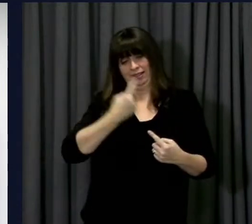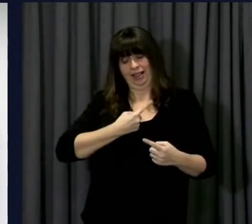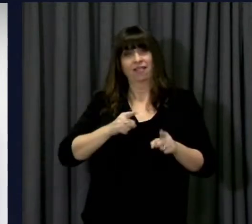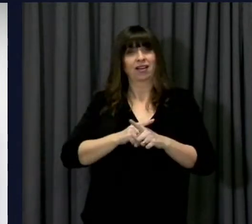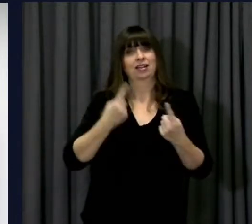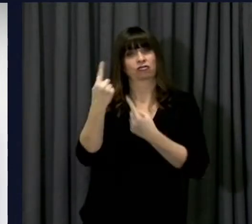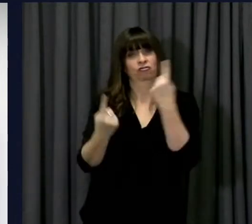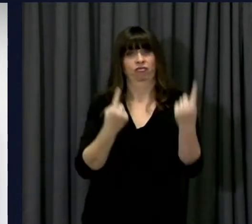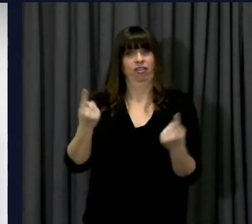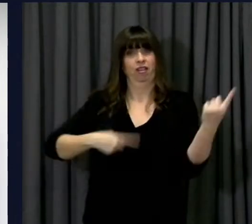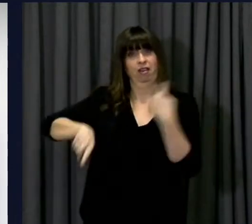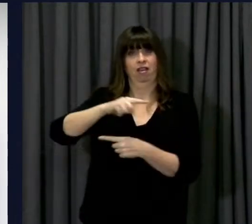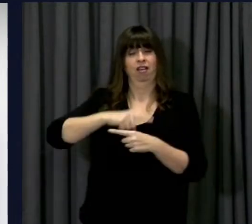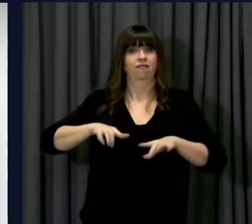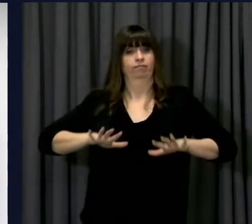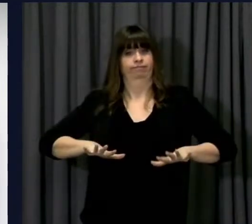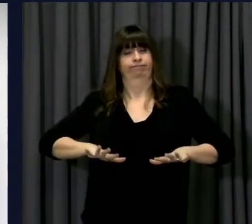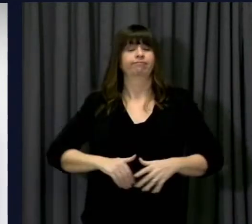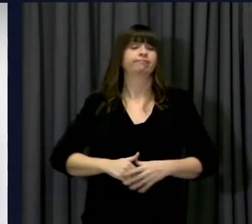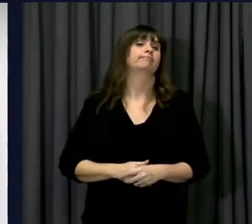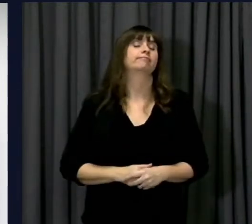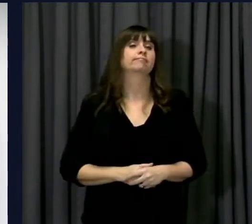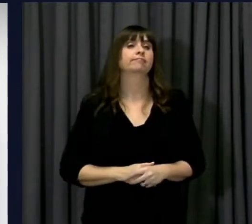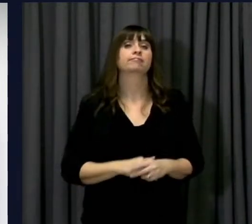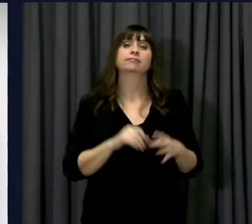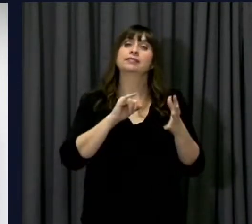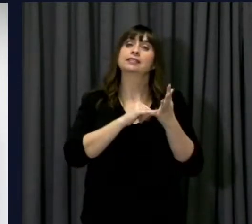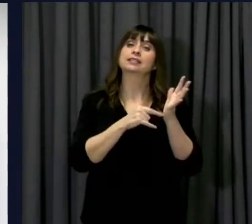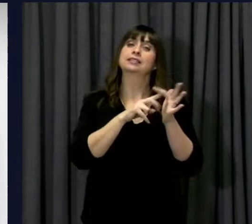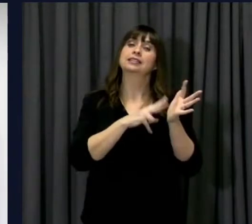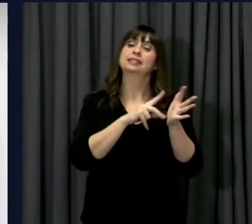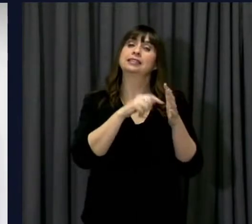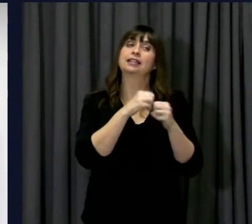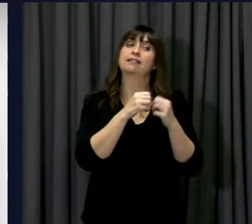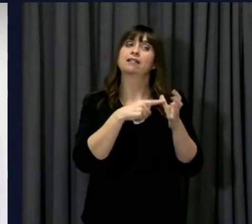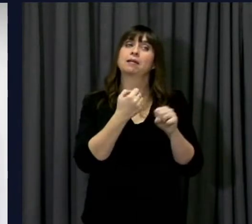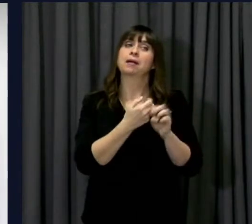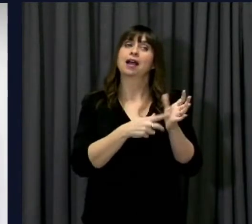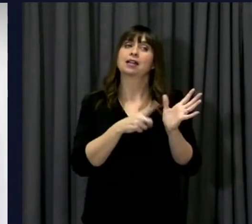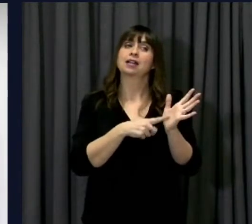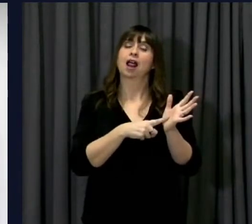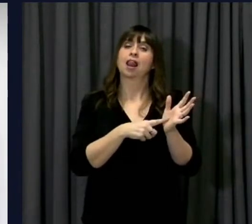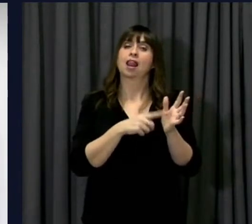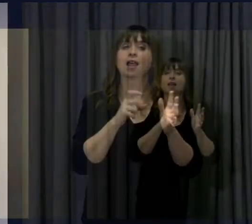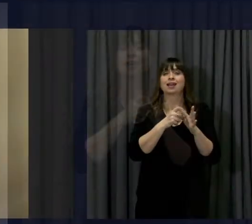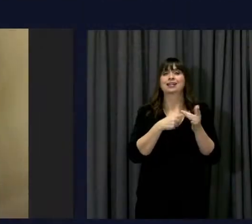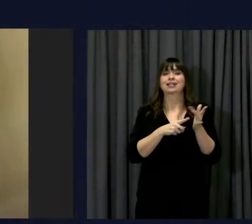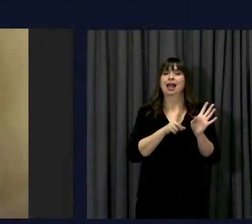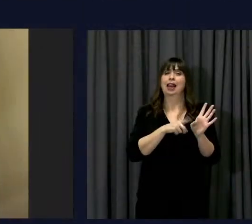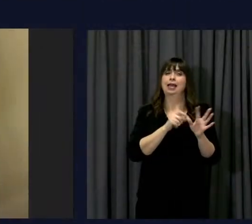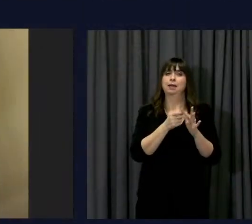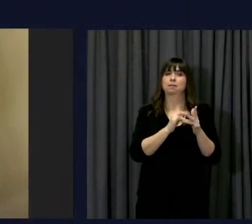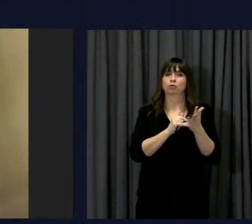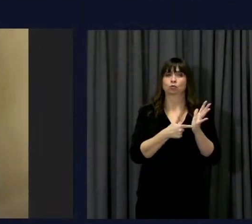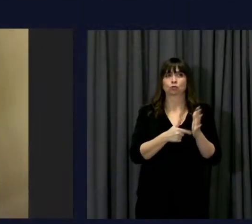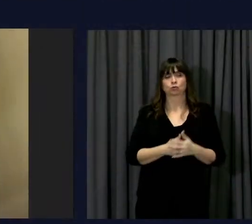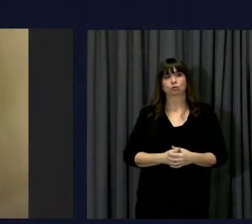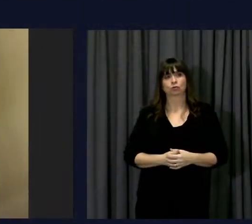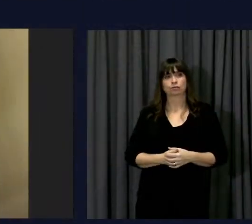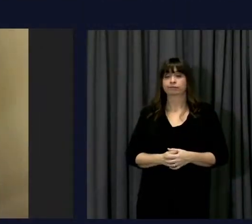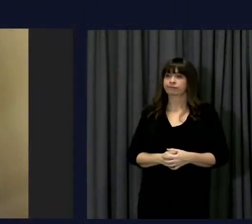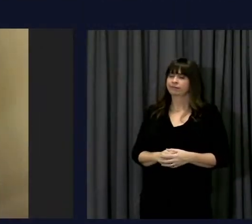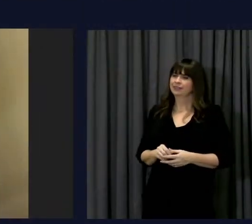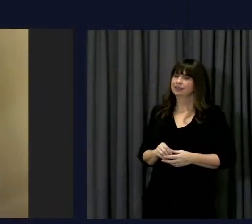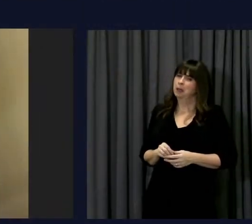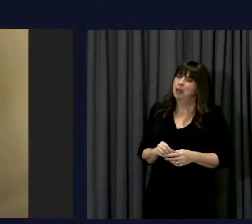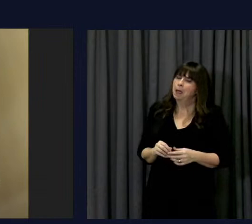beyond. Thank you, Bradman. And I've got Steve Bagnall from the Daily Post. Thank you, Health Minister. It may be too early to